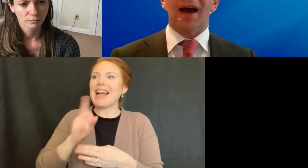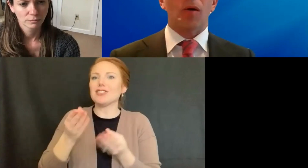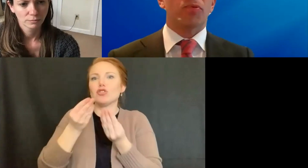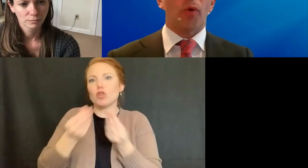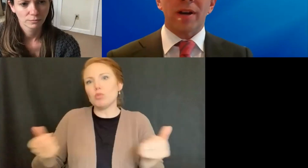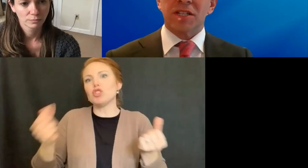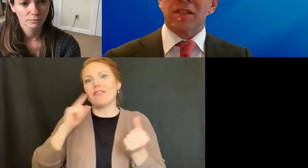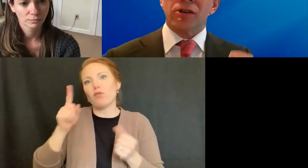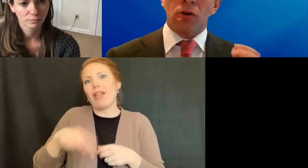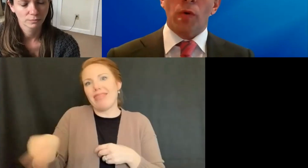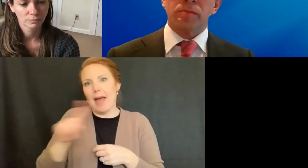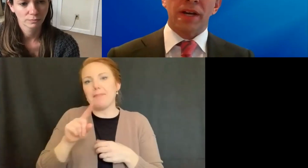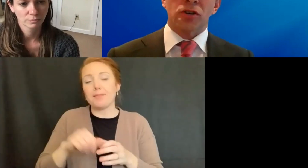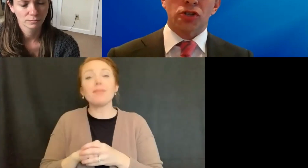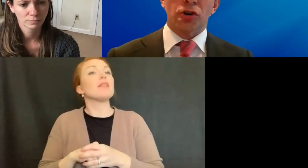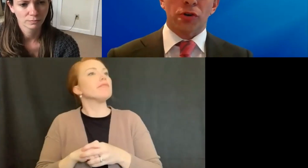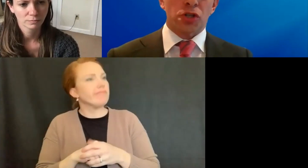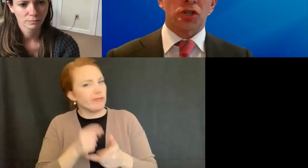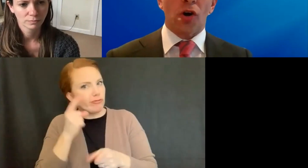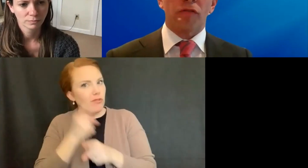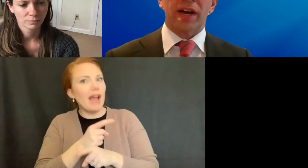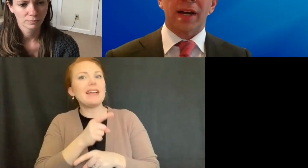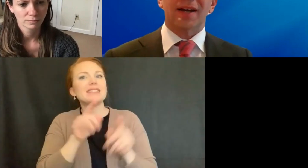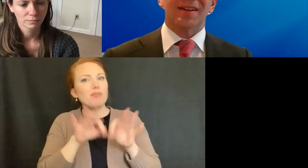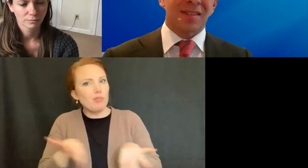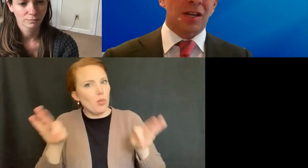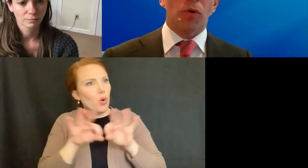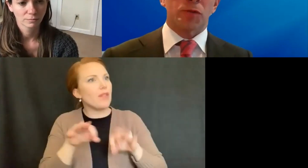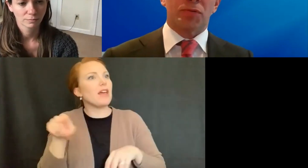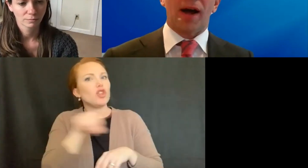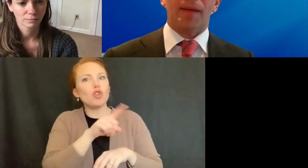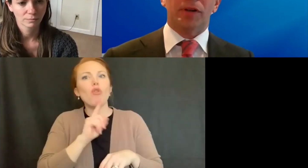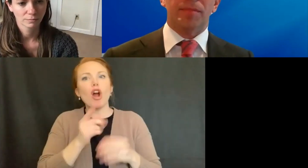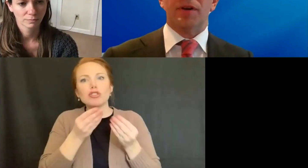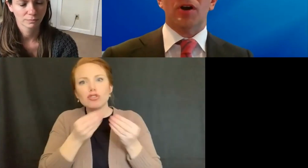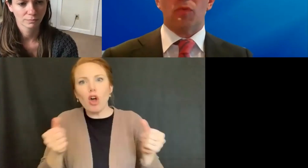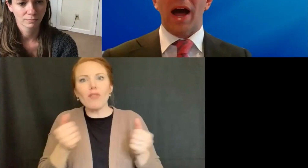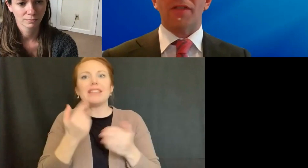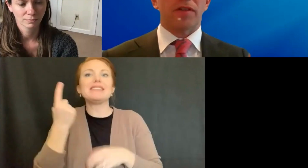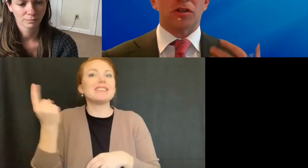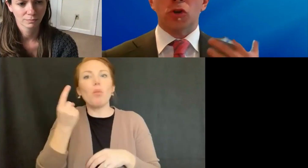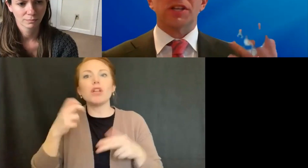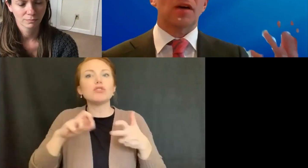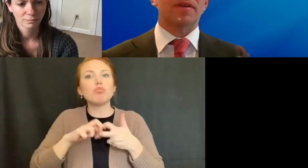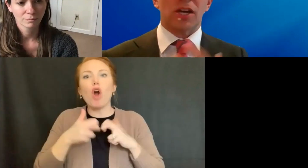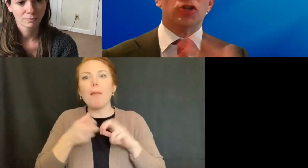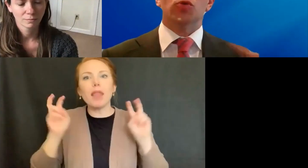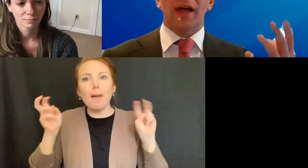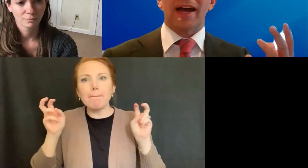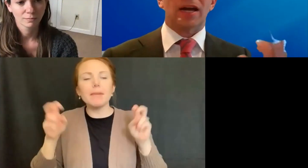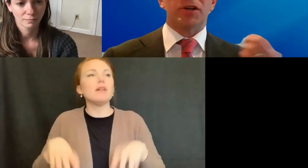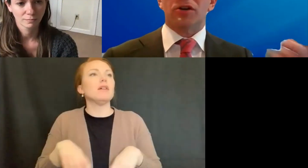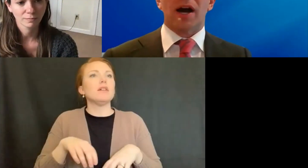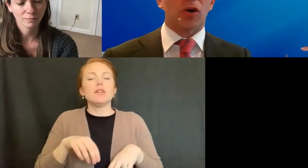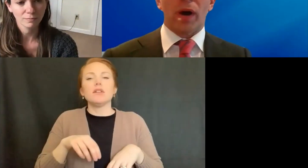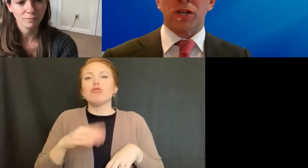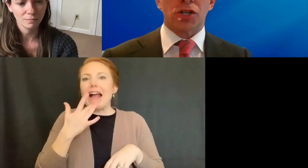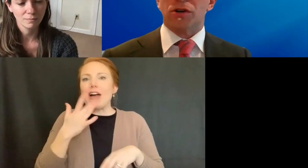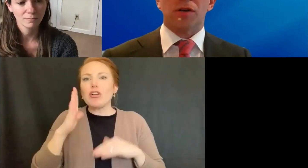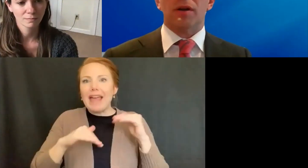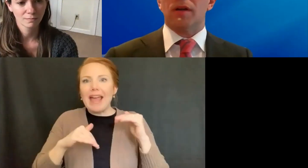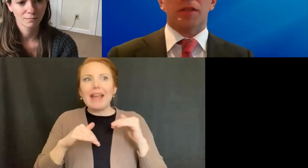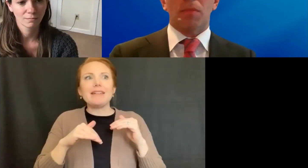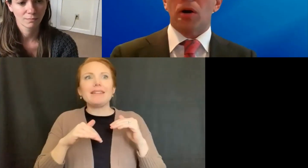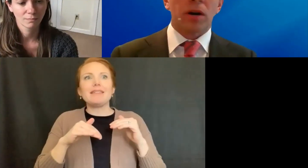entrepreneur, how important is it that you're always making sure you're solving someone's problem rather than doing something that you like, but you're not